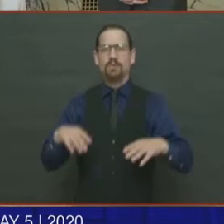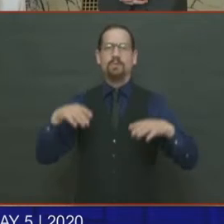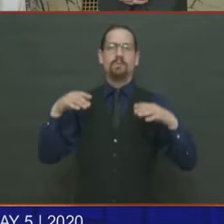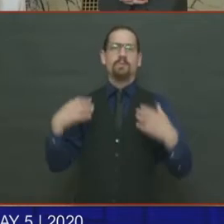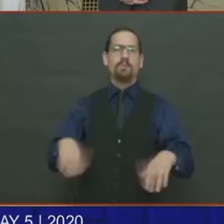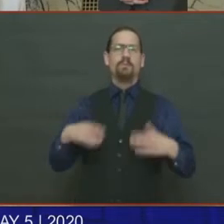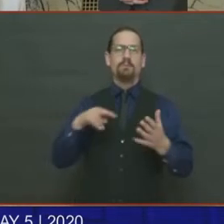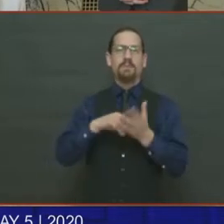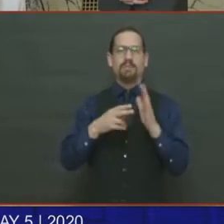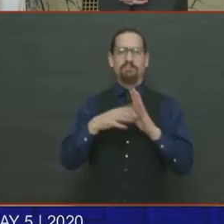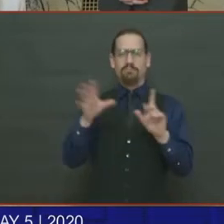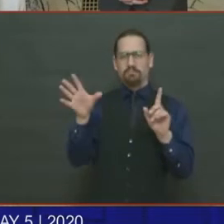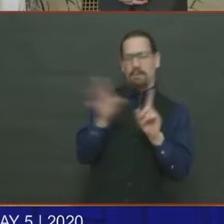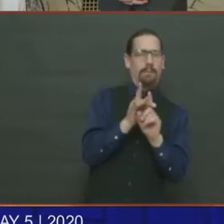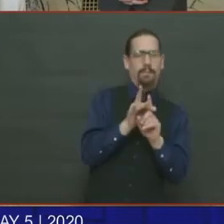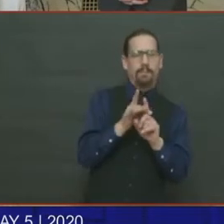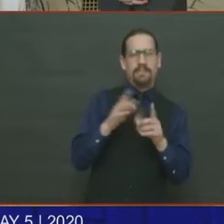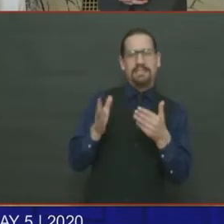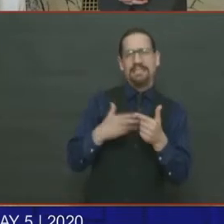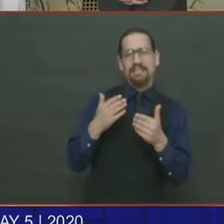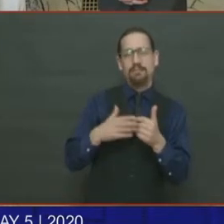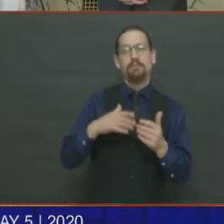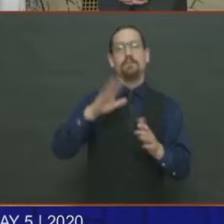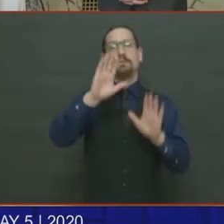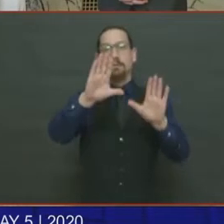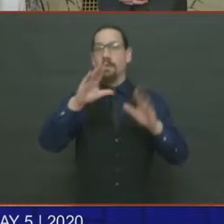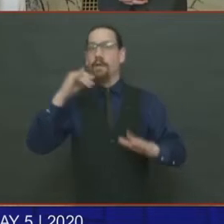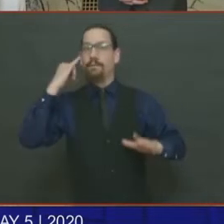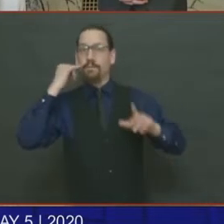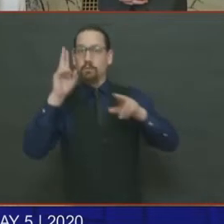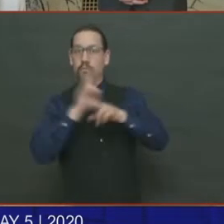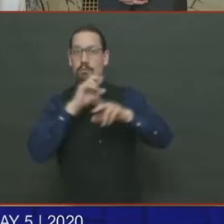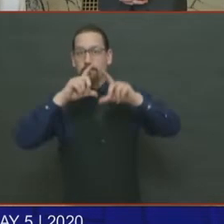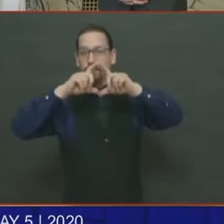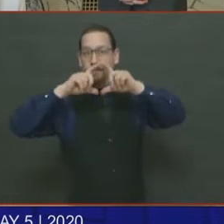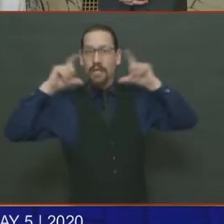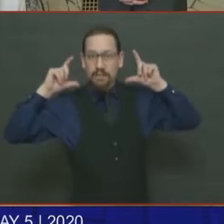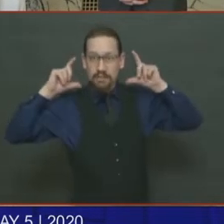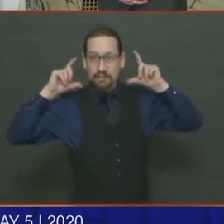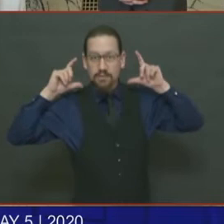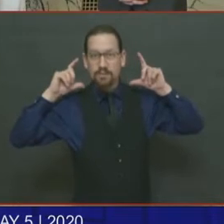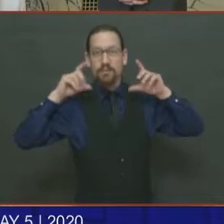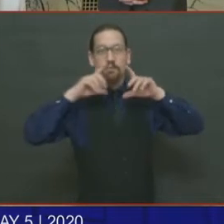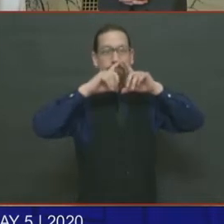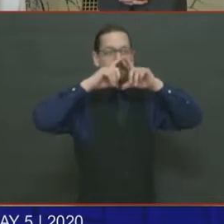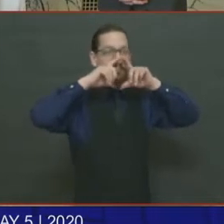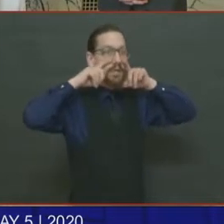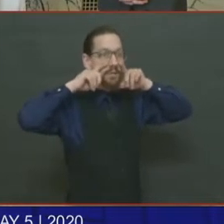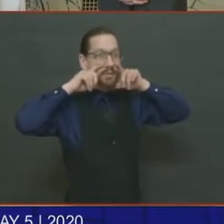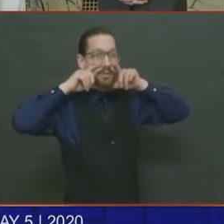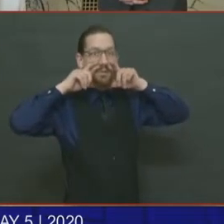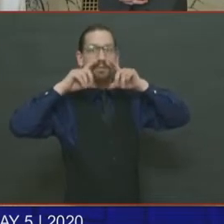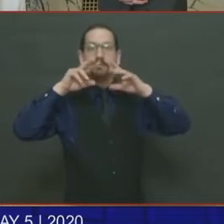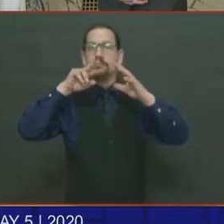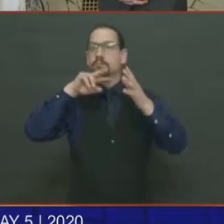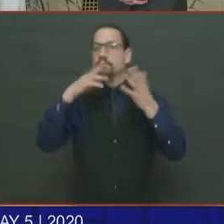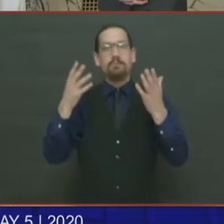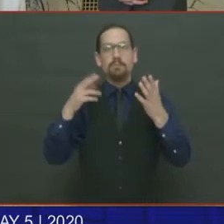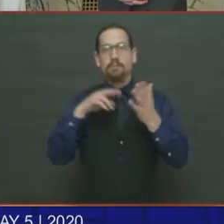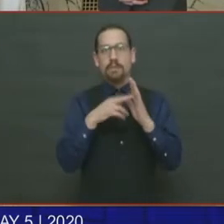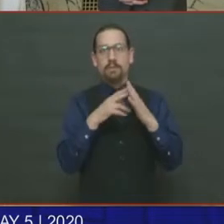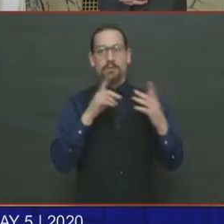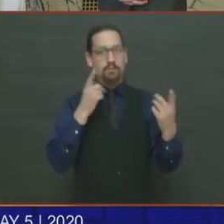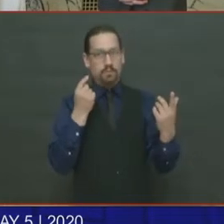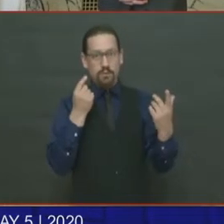over your face, your nose and your mouth, helps in stopping transmission of the virus from